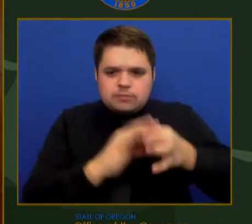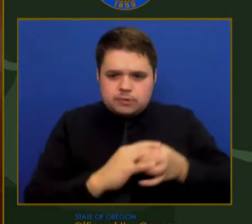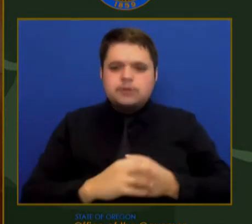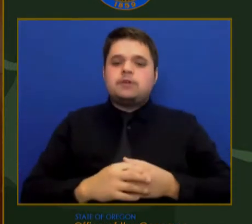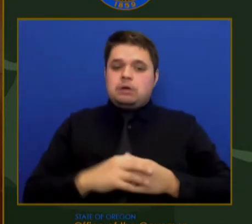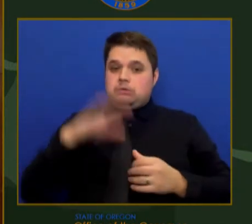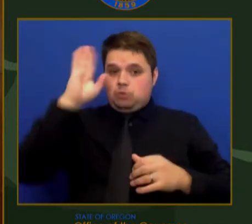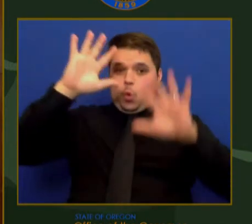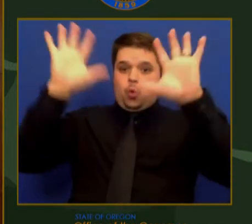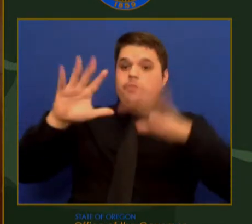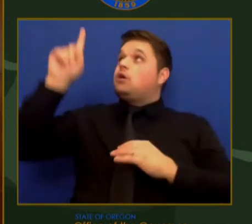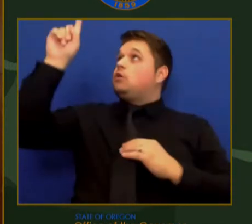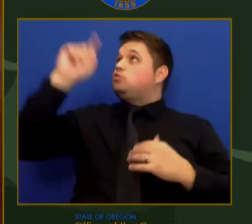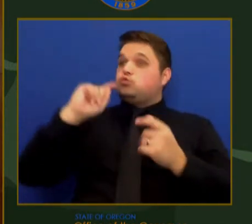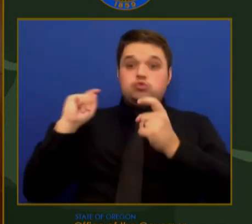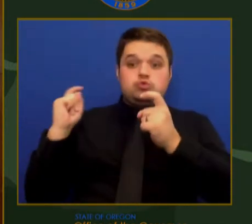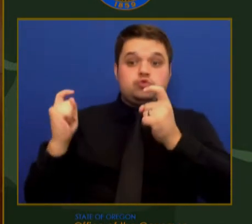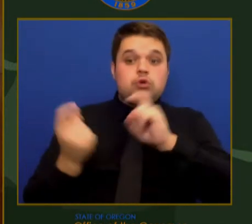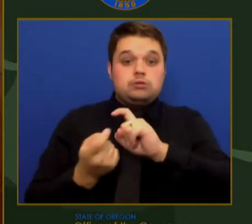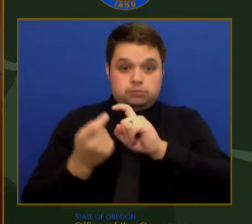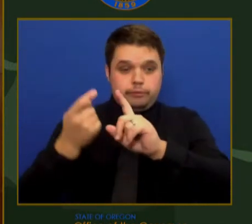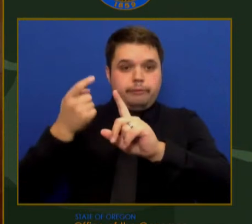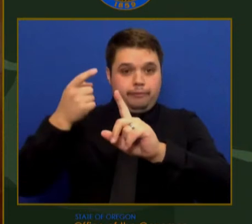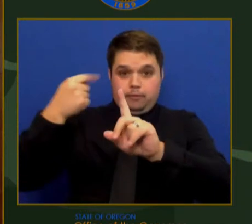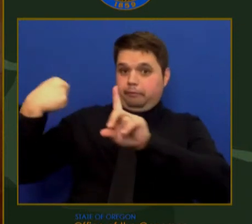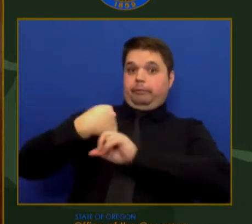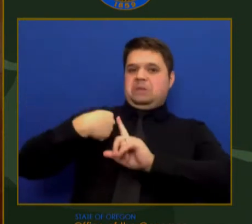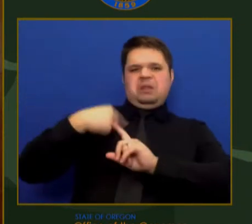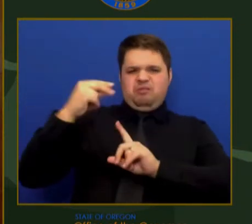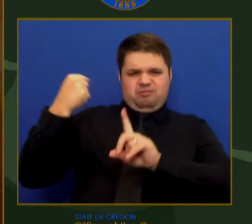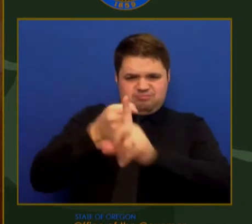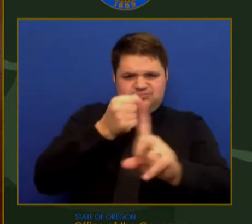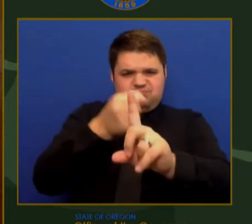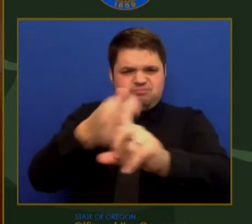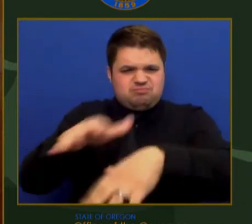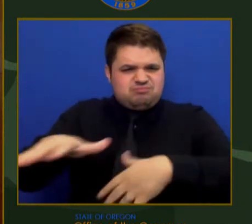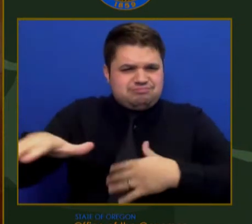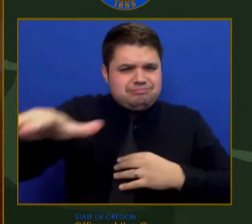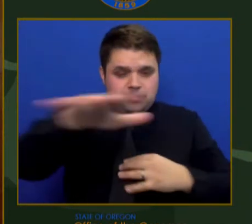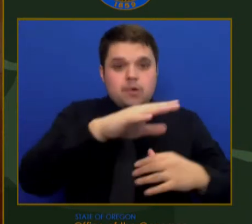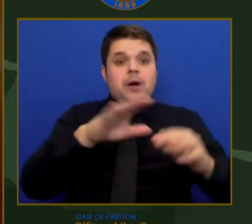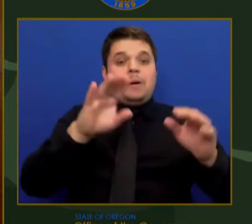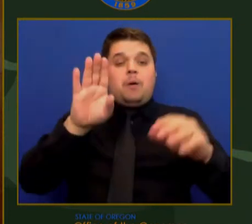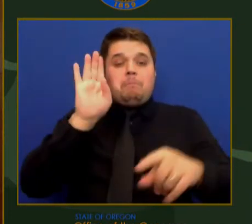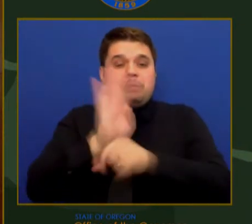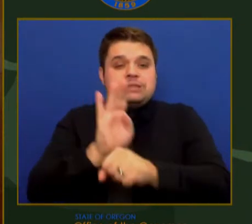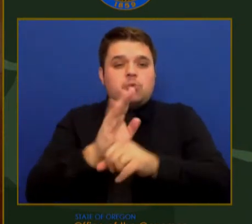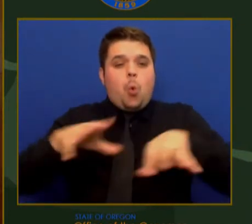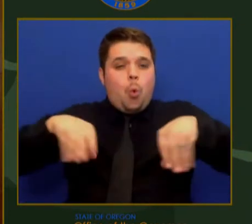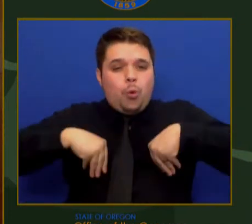our people, our family businesses, and Oregon's iconic produce.